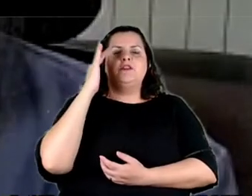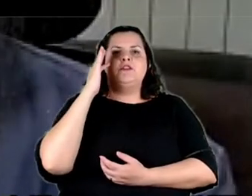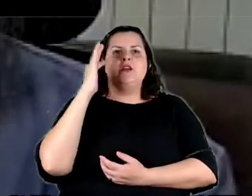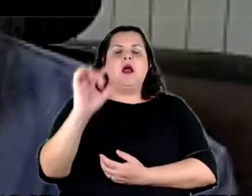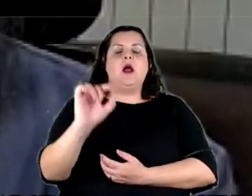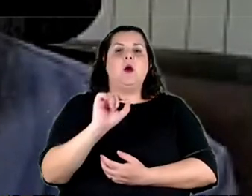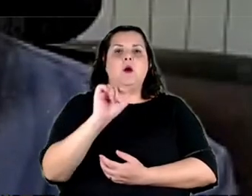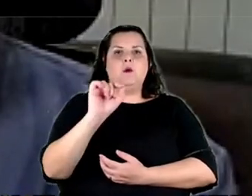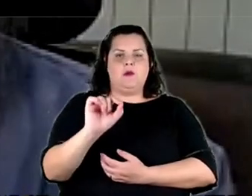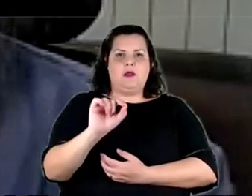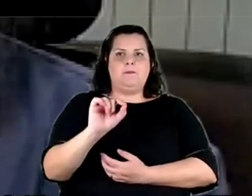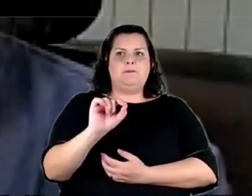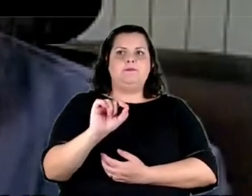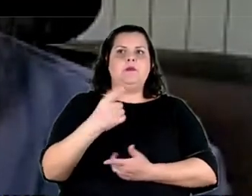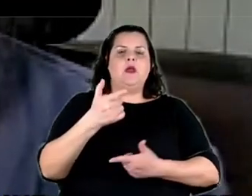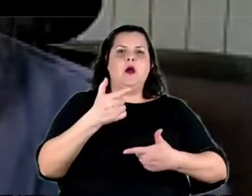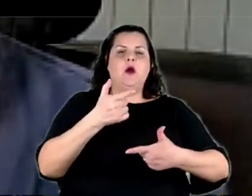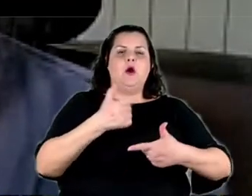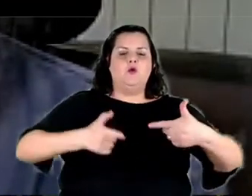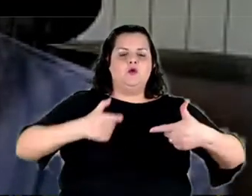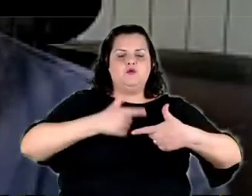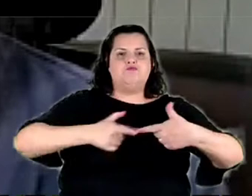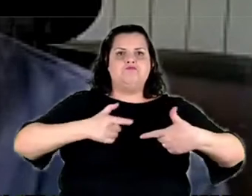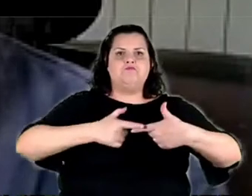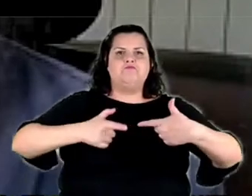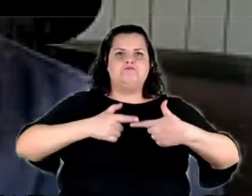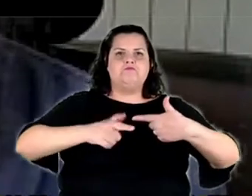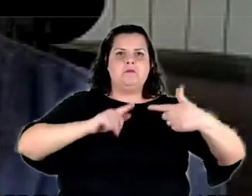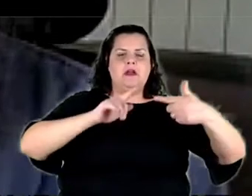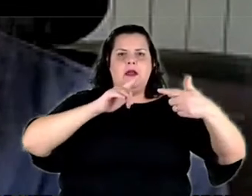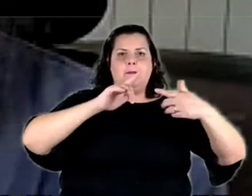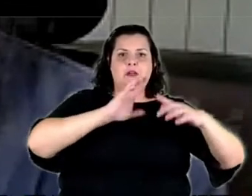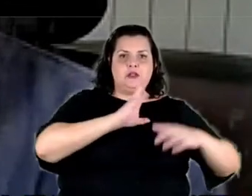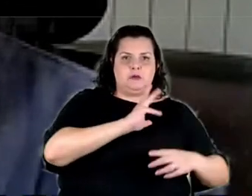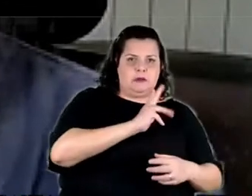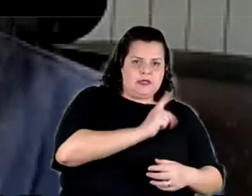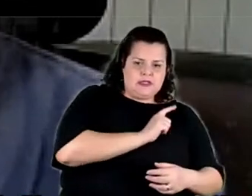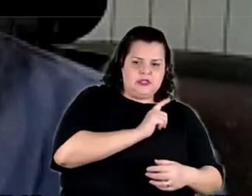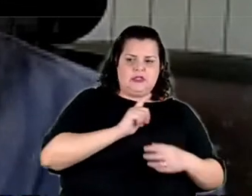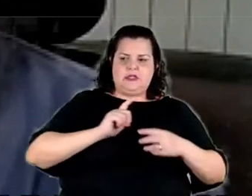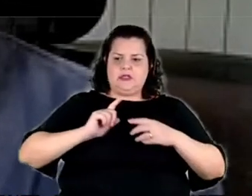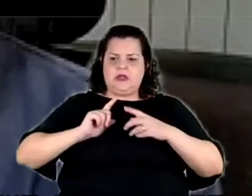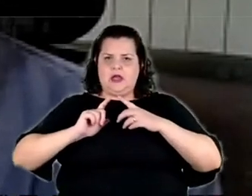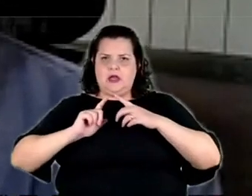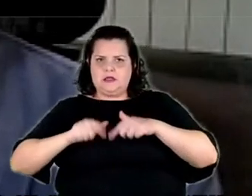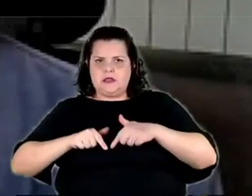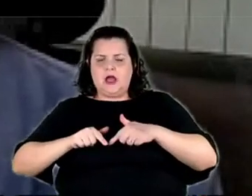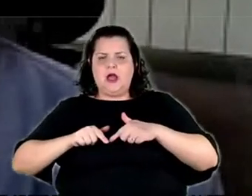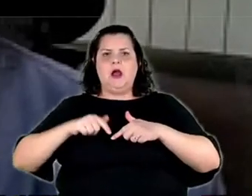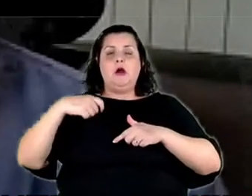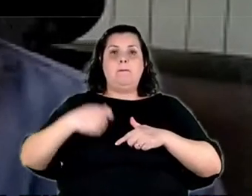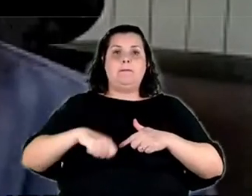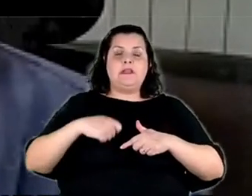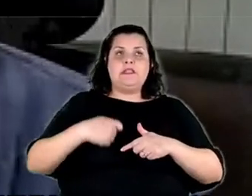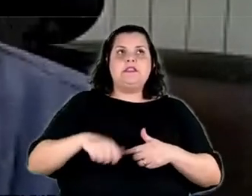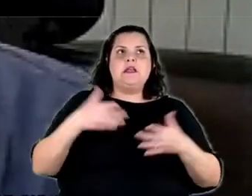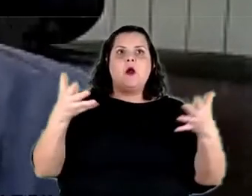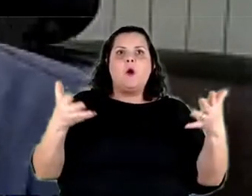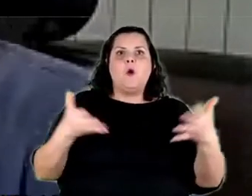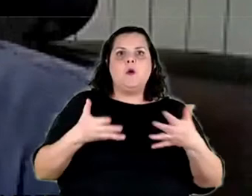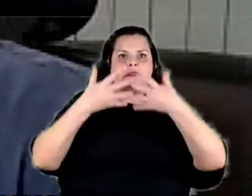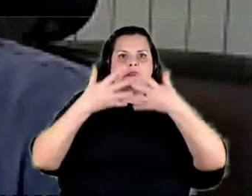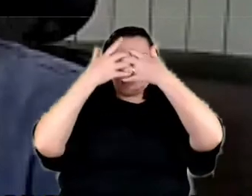know, when Israelis think of this conflict, it's very different from how the conflict is perceived